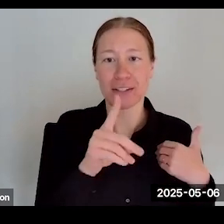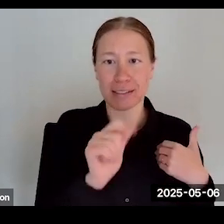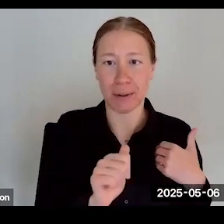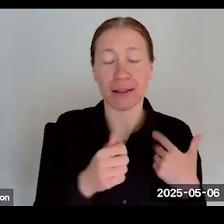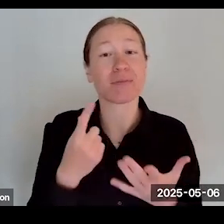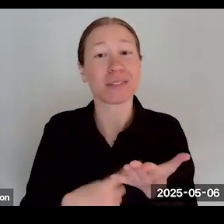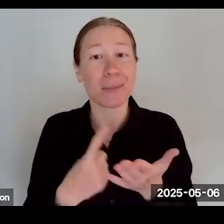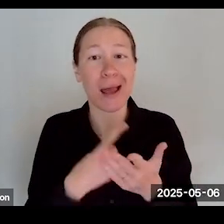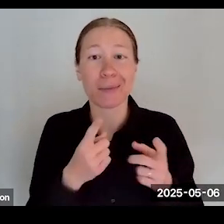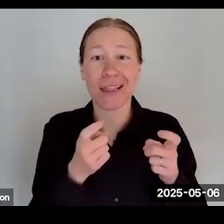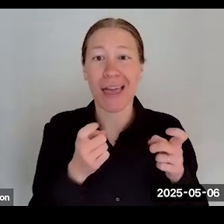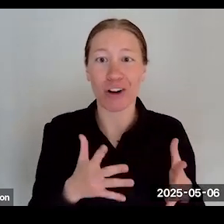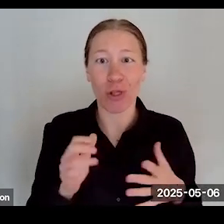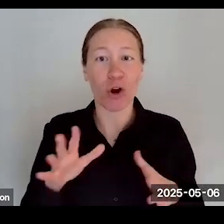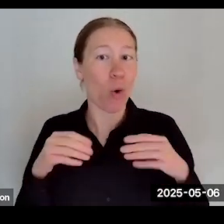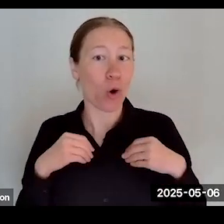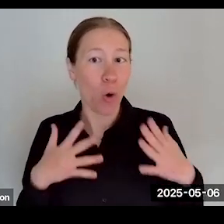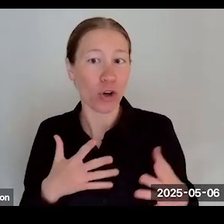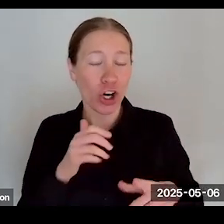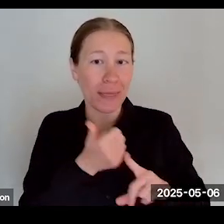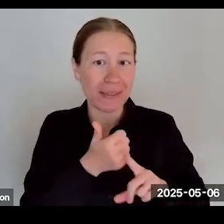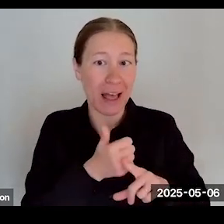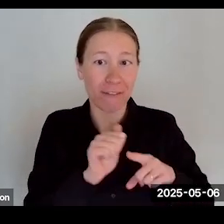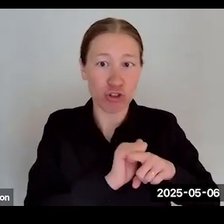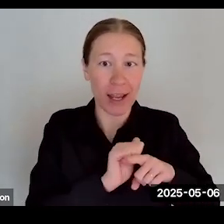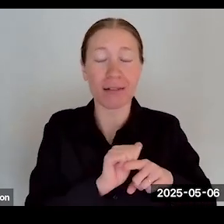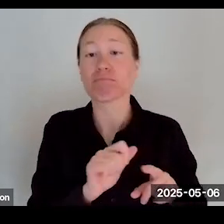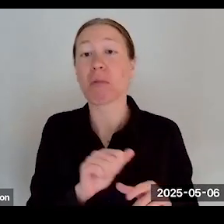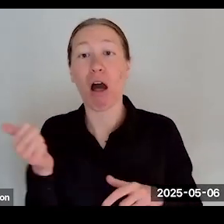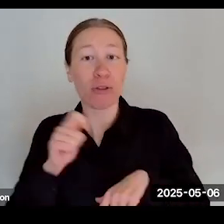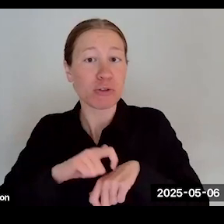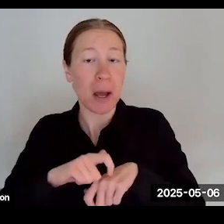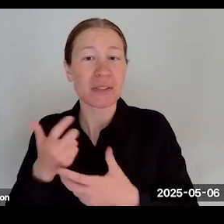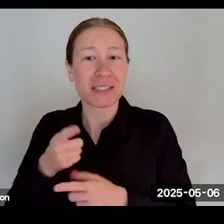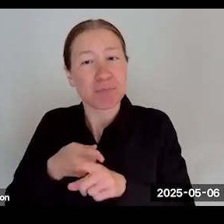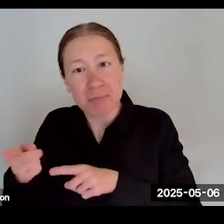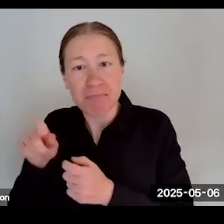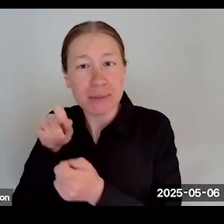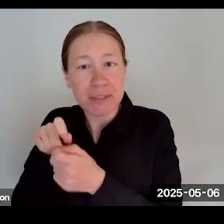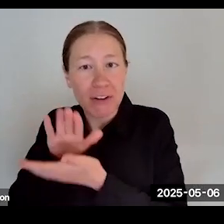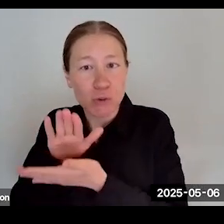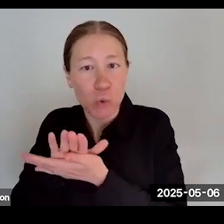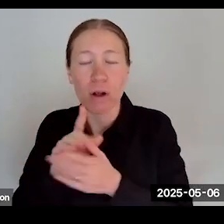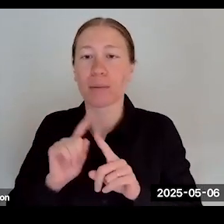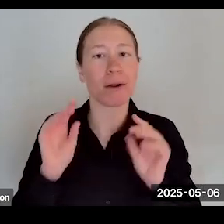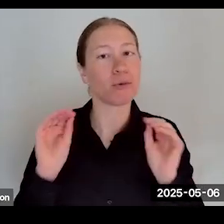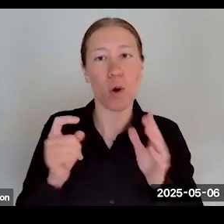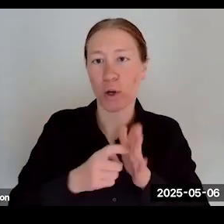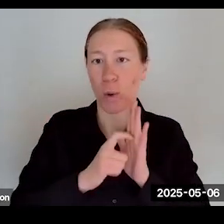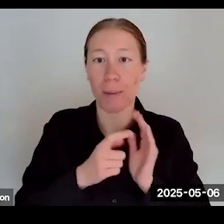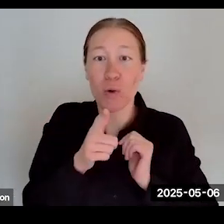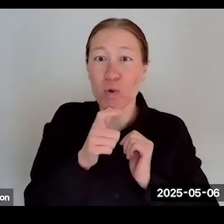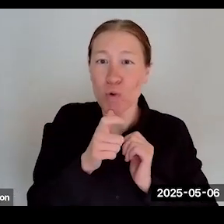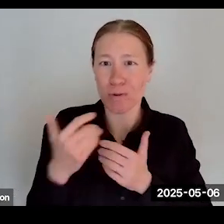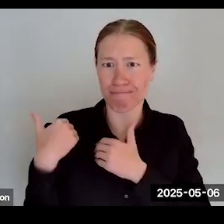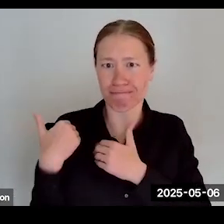or owner that does that training. Sometimes it's a specific school, but there is no requirement to who does the training as long as the animal